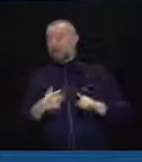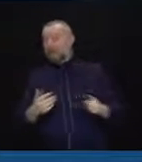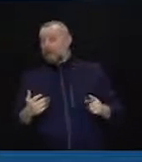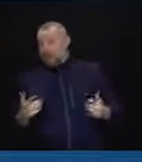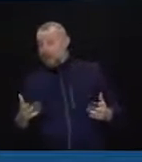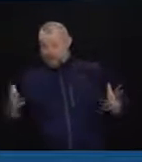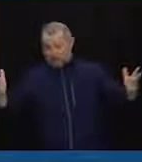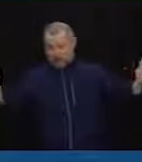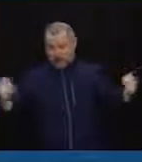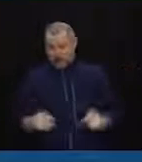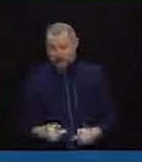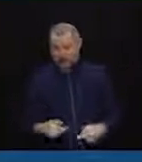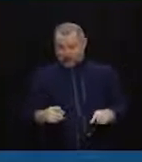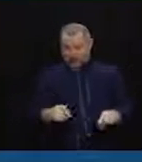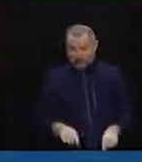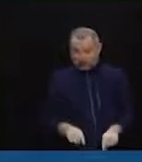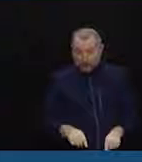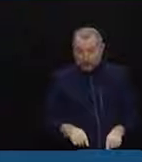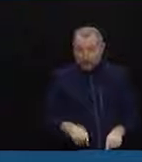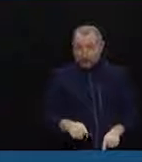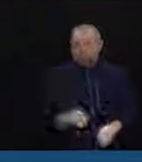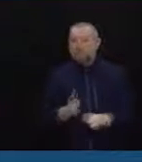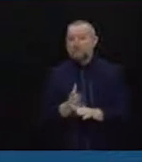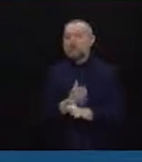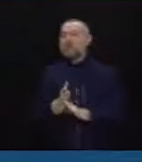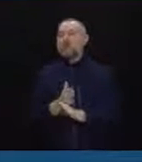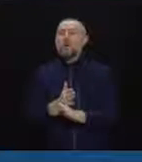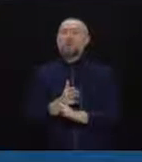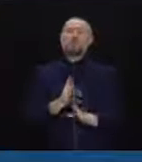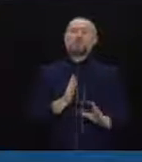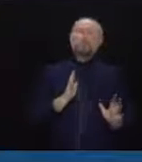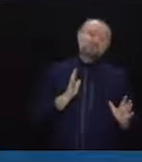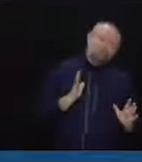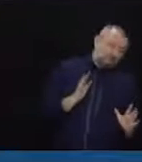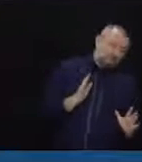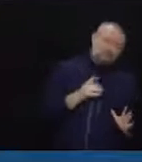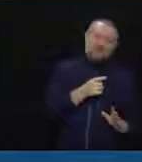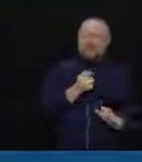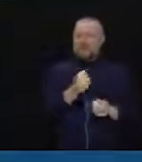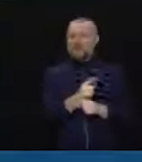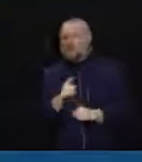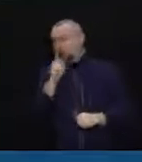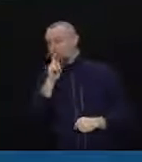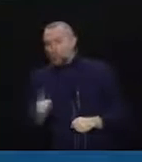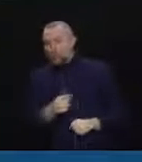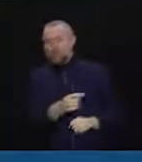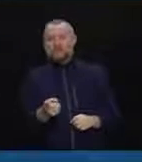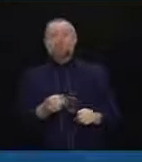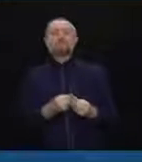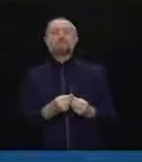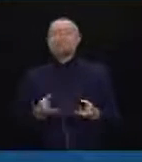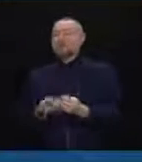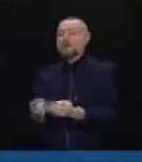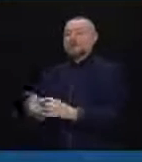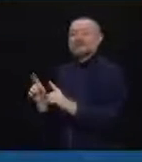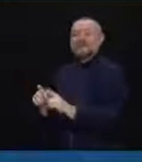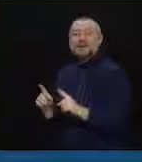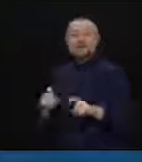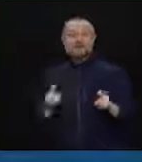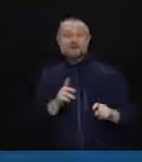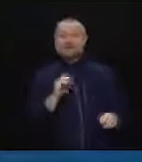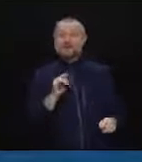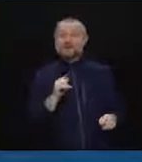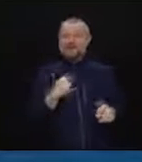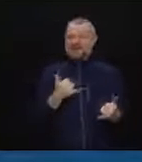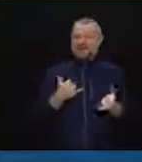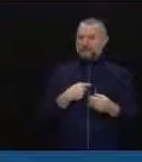back, or even before that. Let's make sure that there's test kits, and we're giving them out right now, and I'm going to talk about the extraordinary number